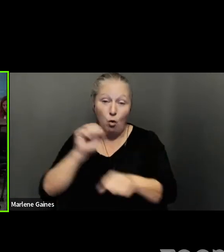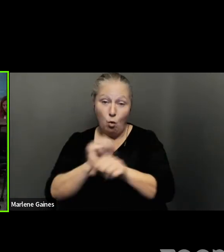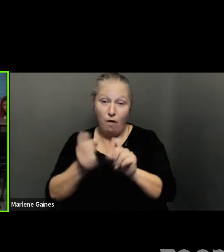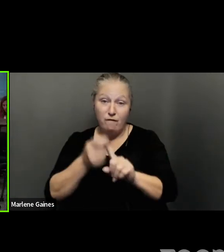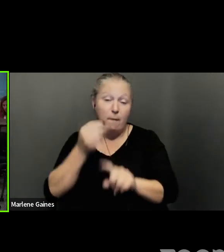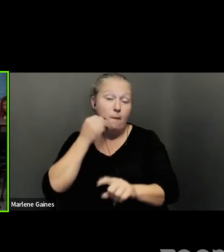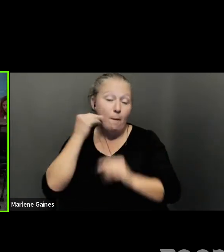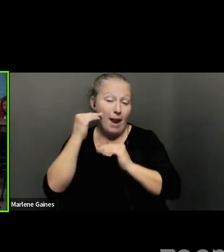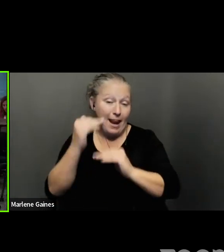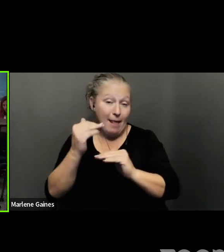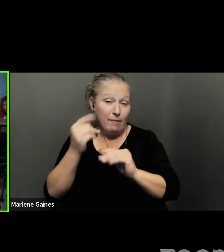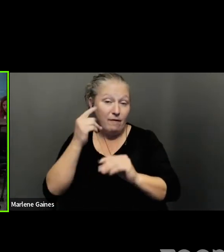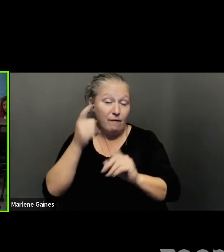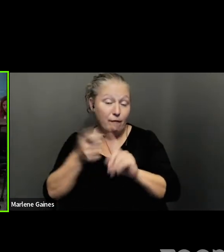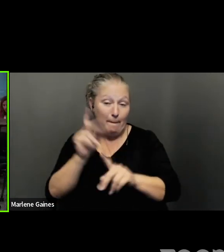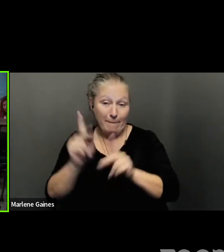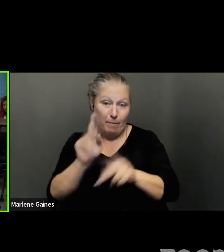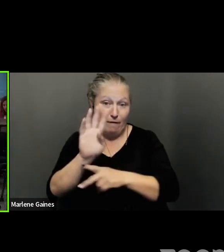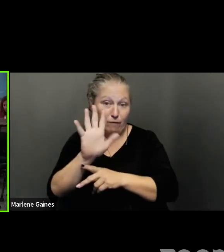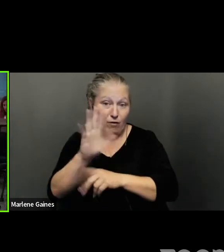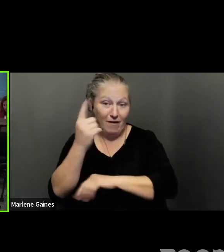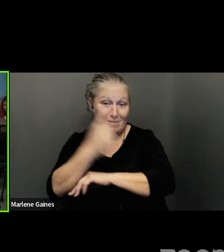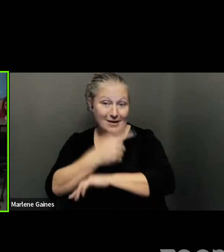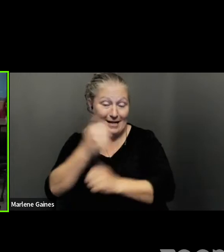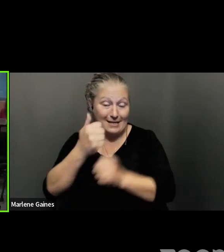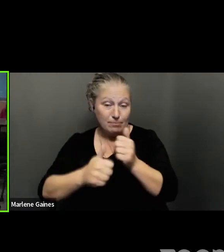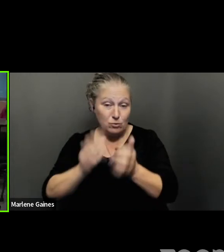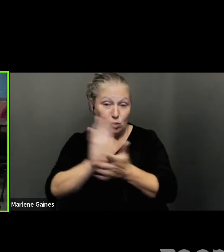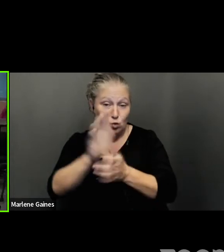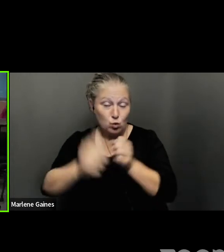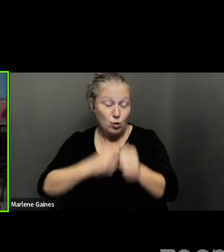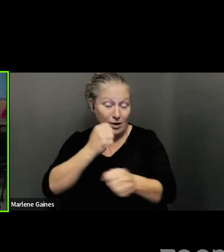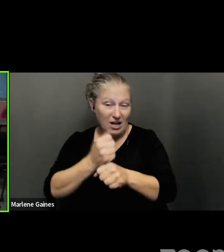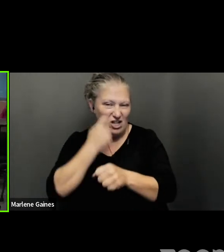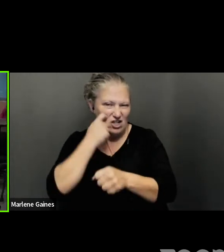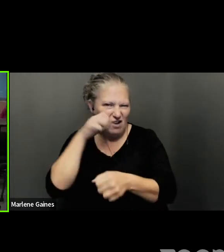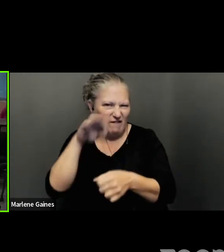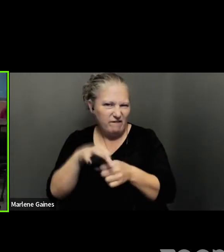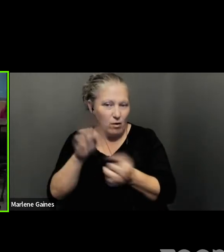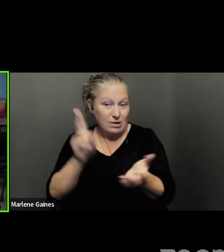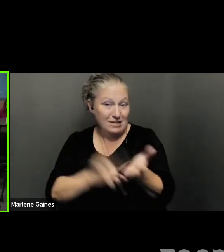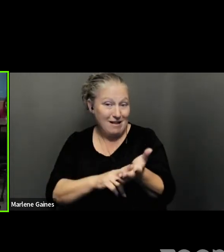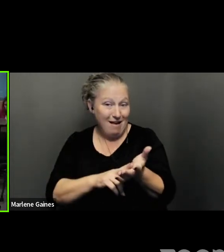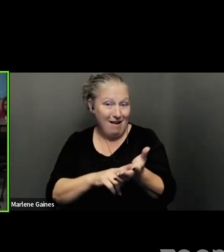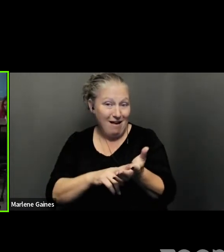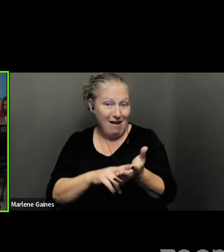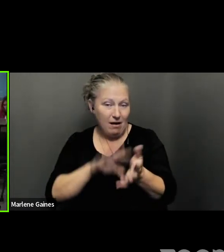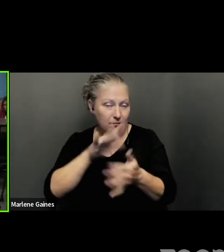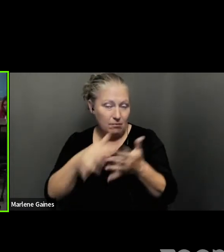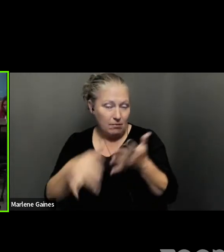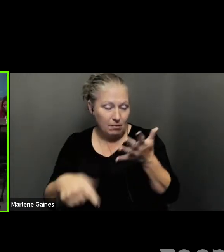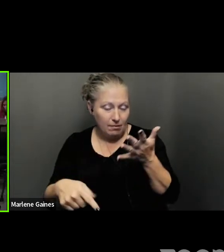limit for people of 45 days per school year that was just voted and signed off in the whole 9 yards,